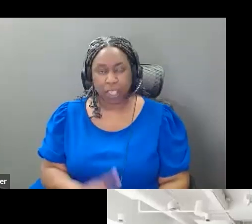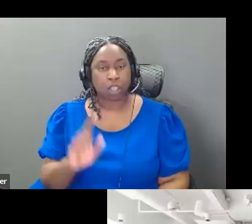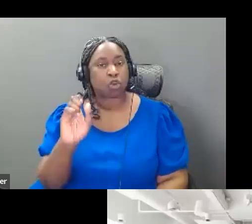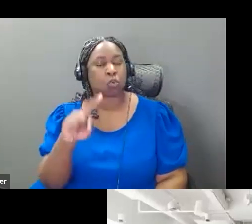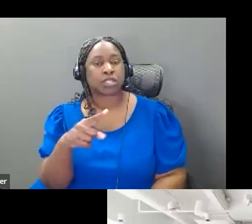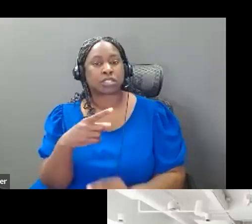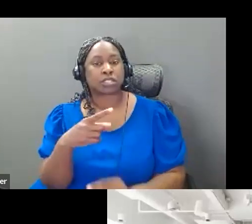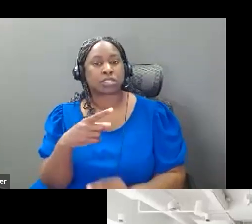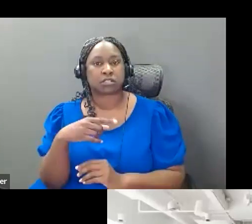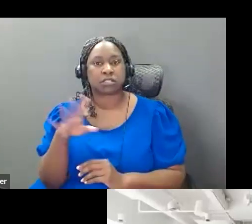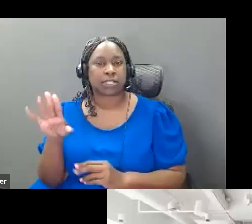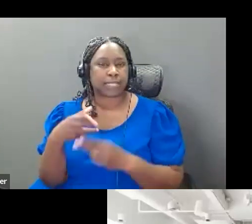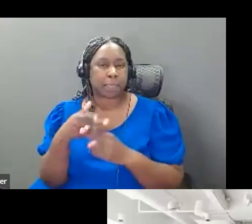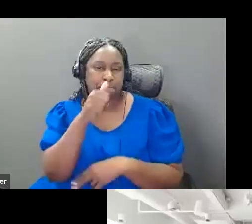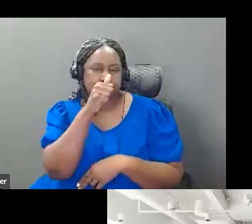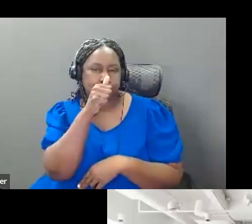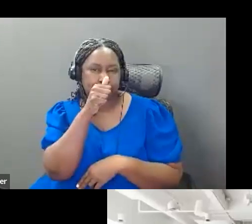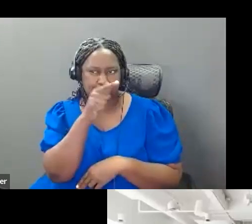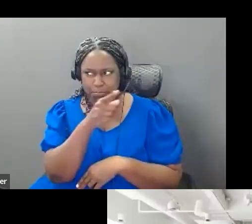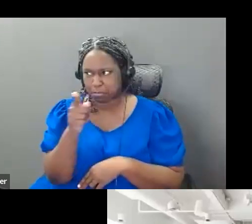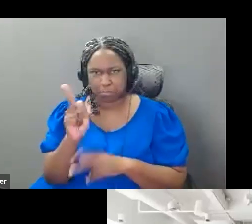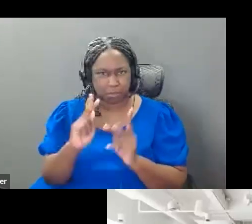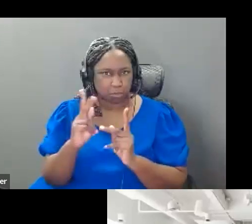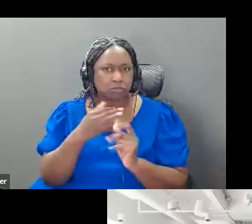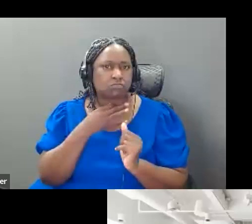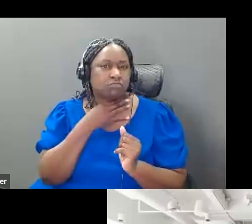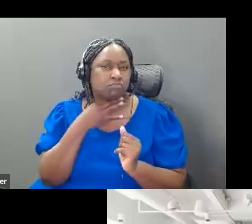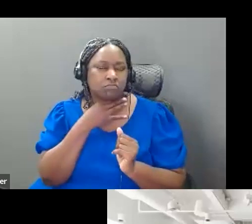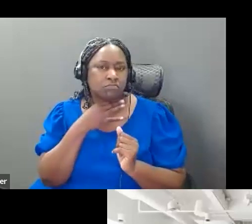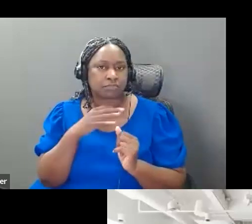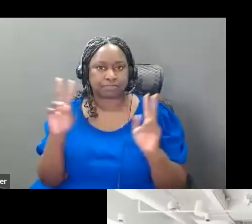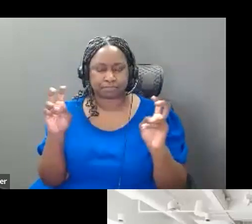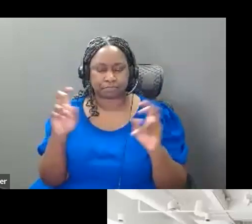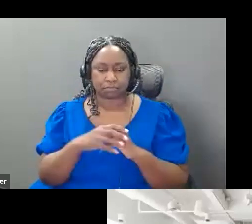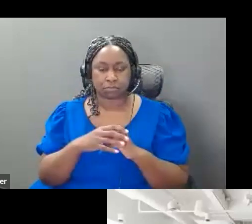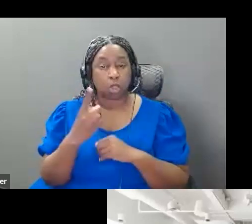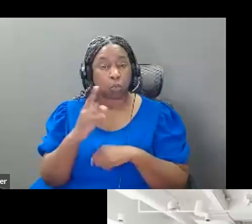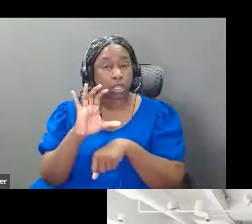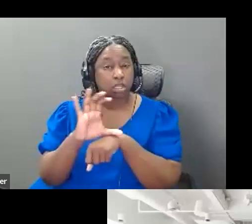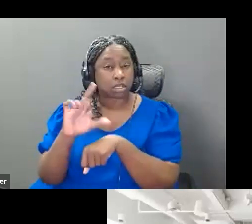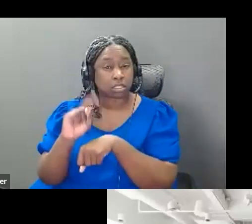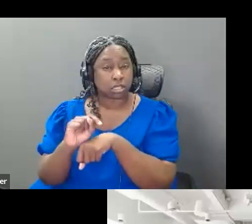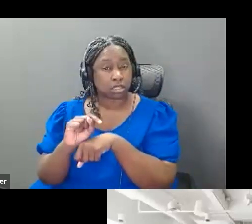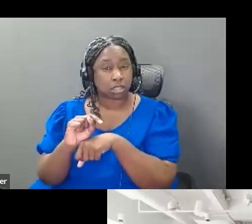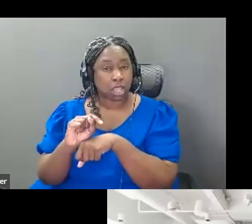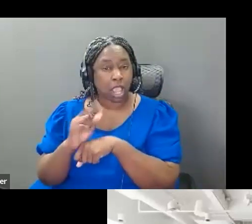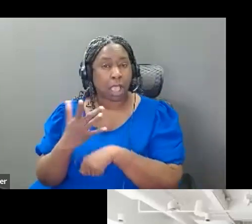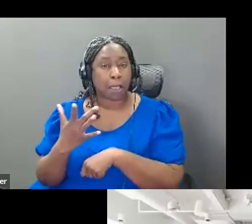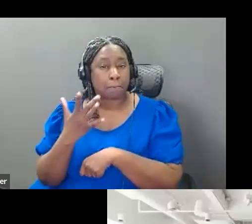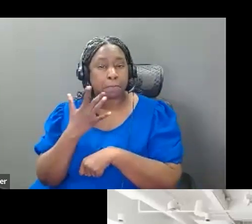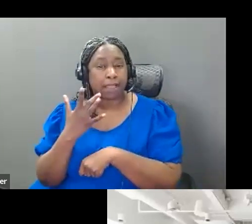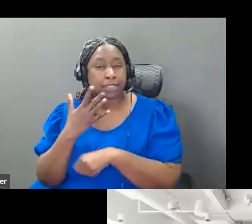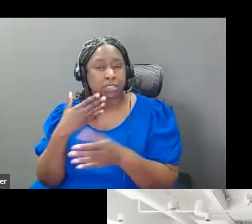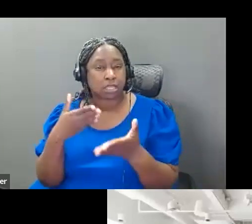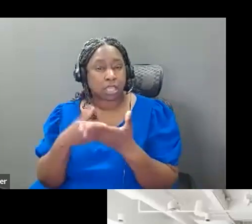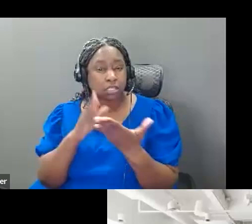from an anonymous attendee, but everybody wants to hear the answer. And it reads, one of our consultants has advised against using photos that show